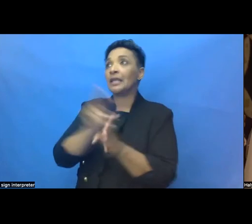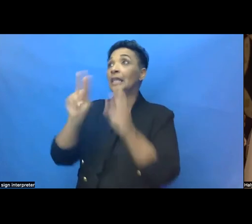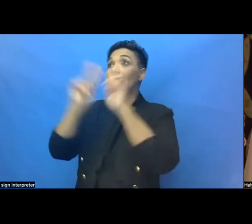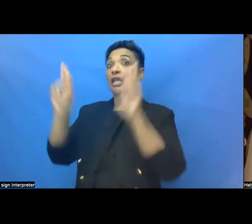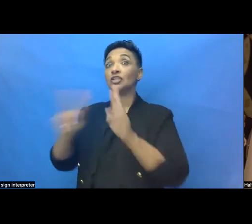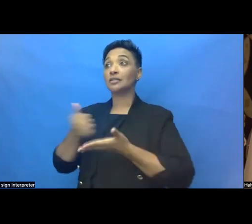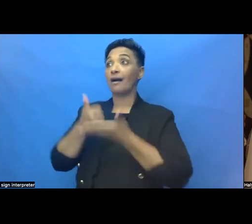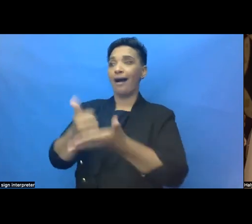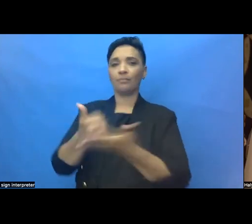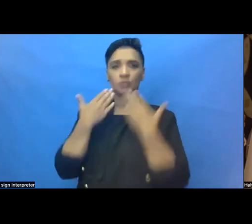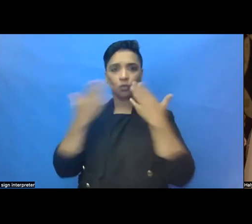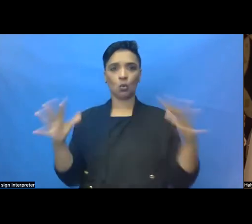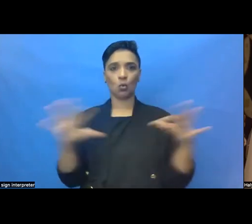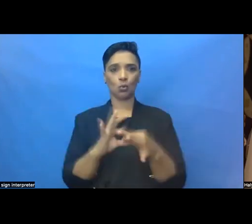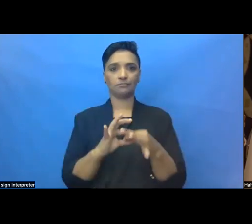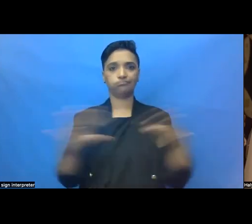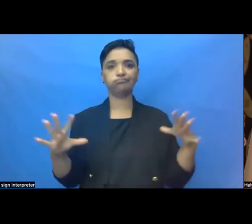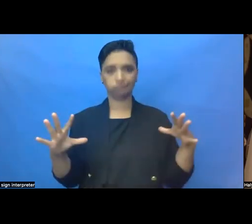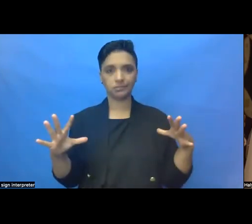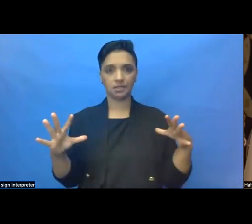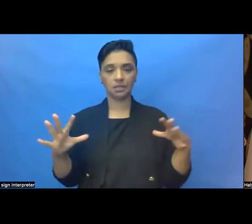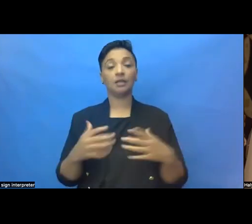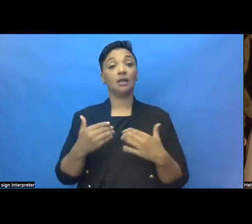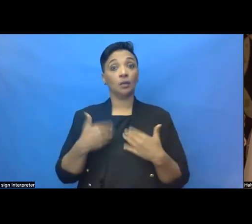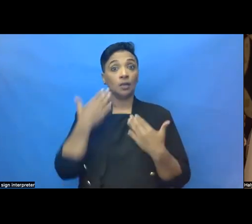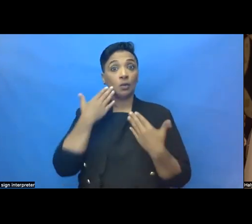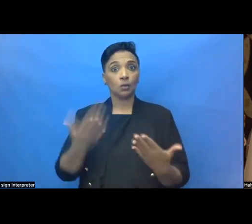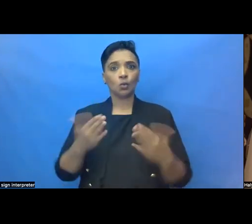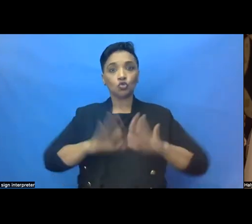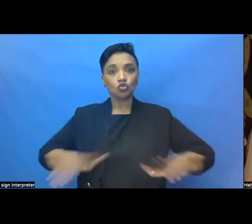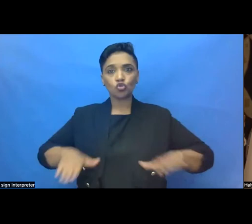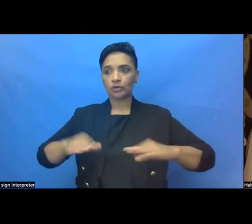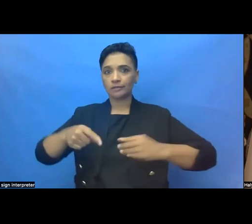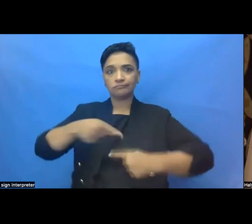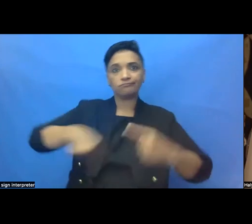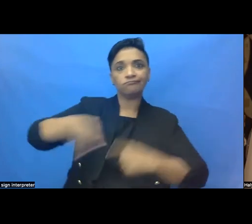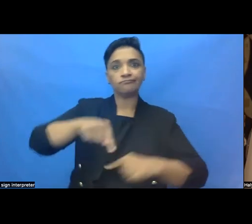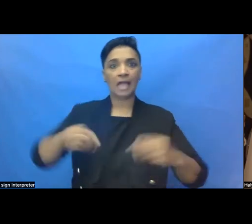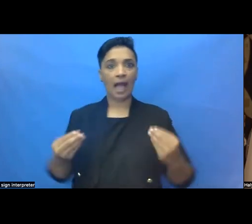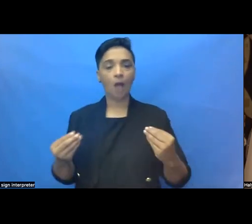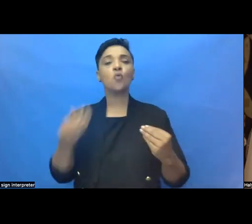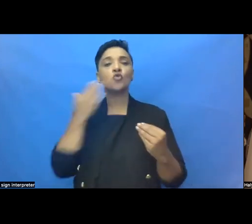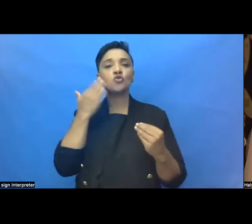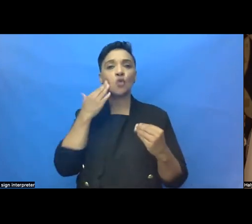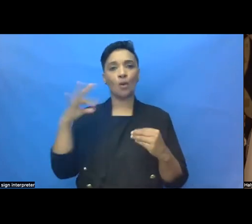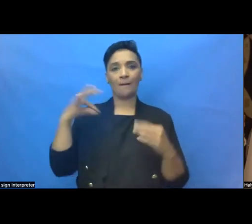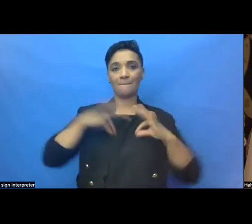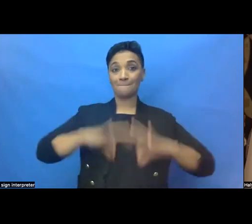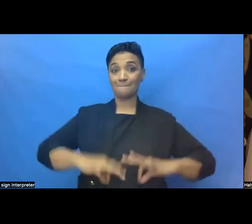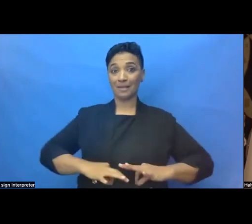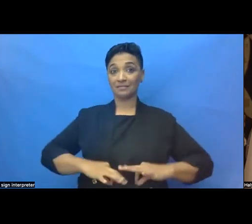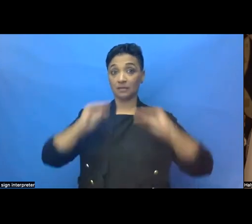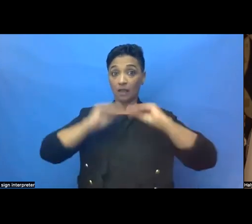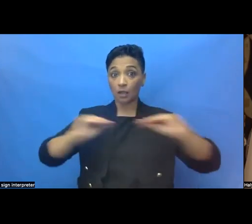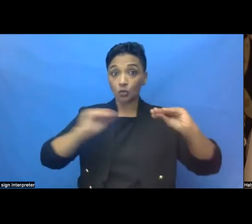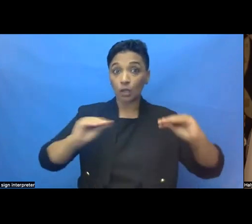efforts. While there was a detailed breakdown of movement of children that were in Ministry of Education institutions, those